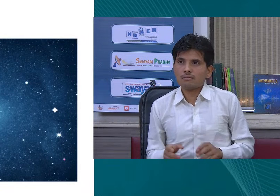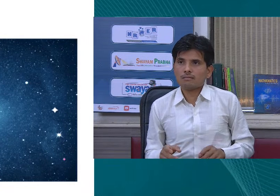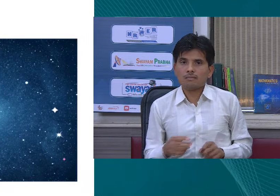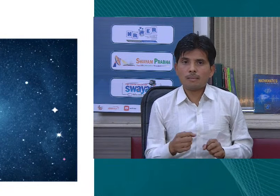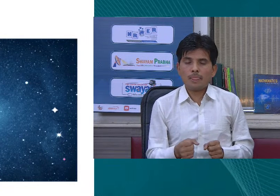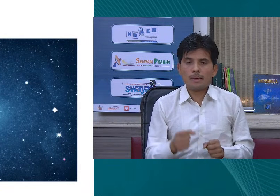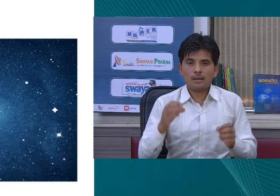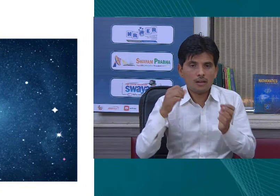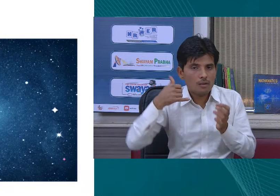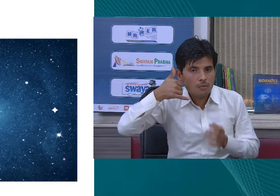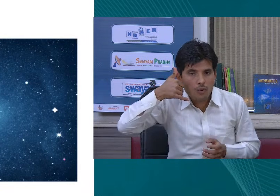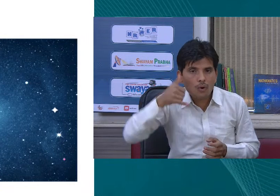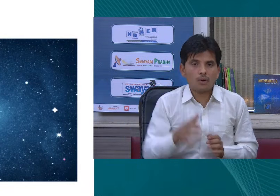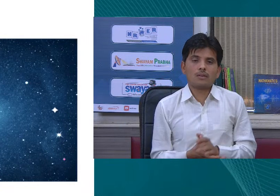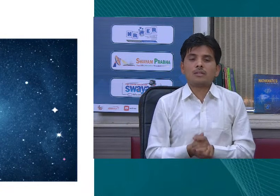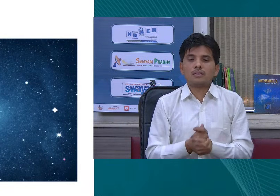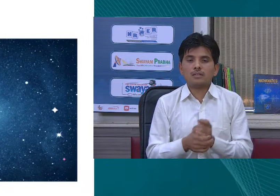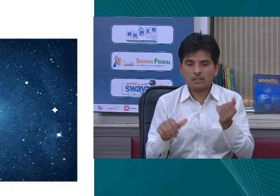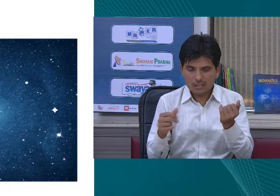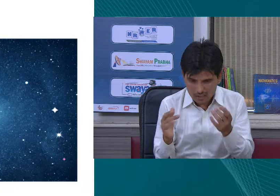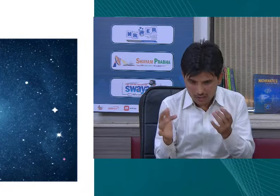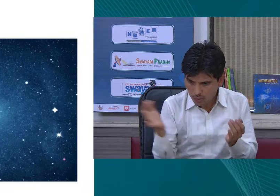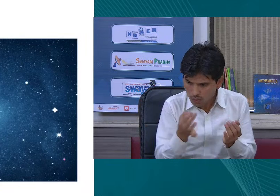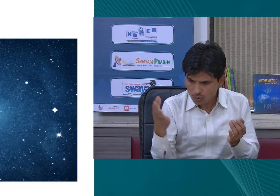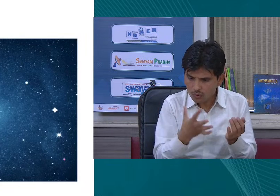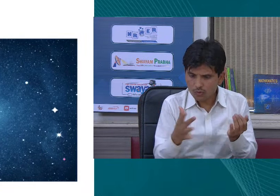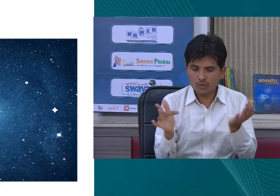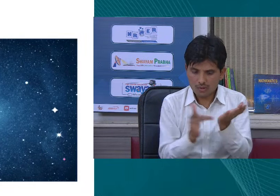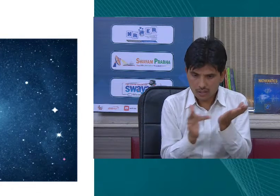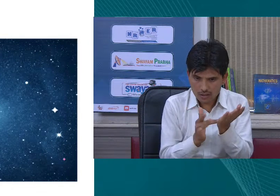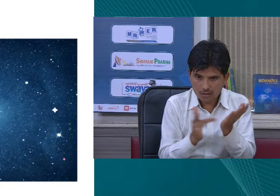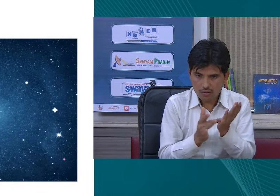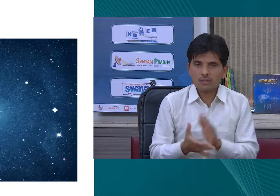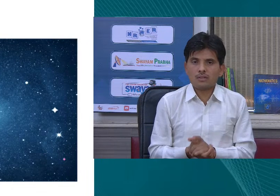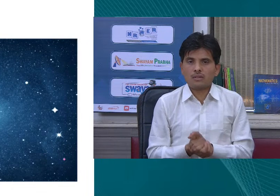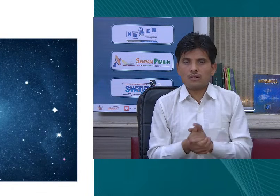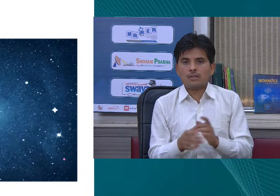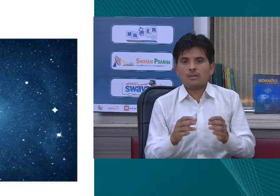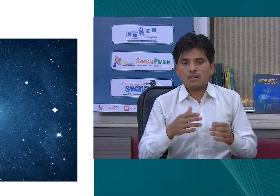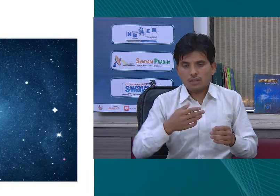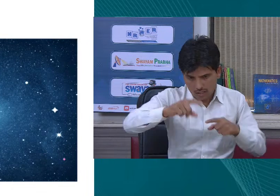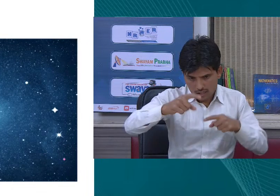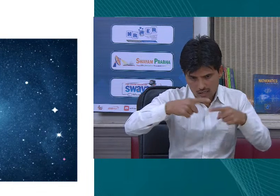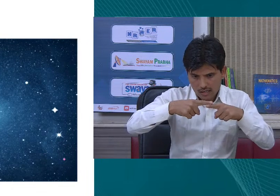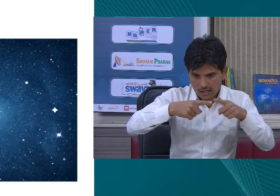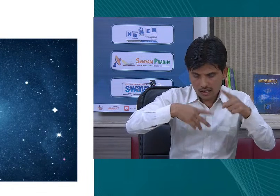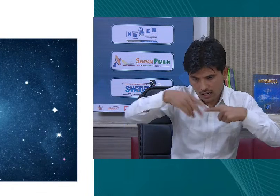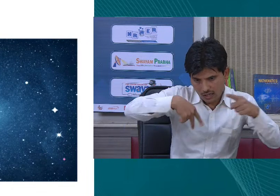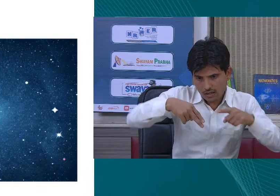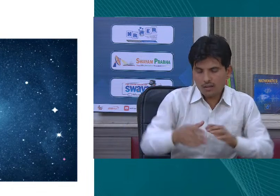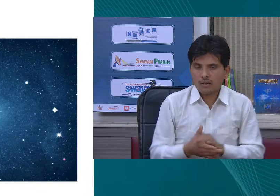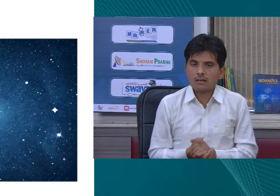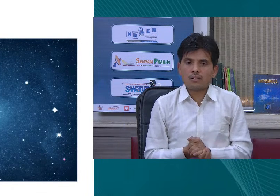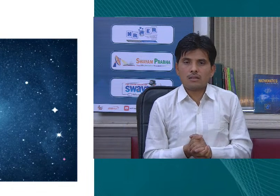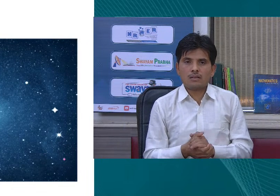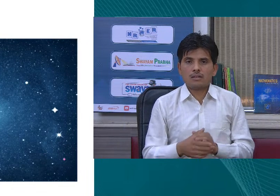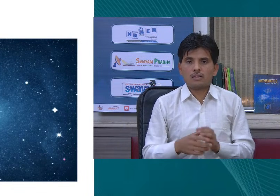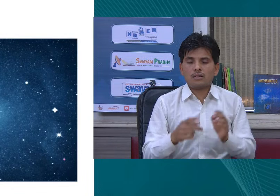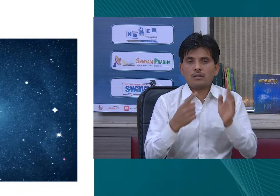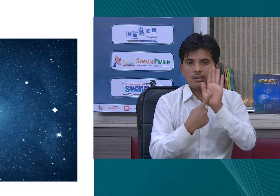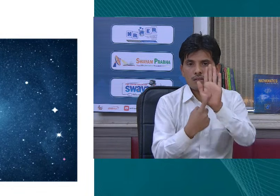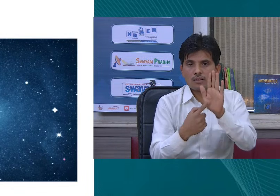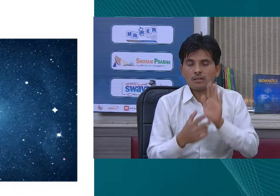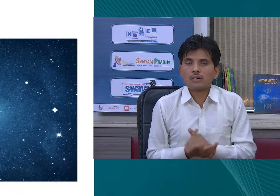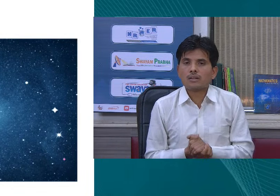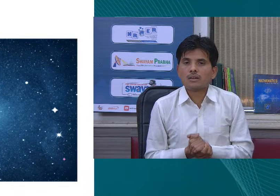got mobiles where it tends to tell us the direction. So the ancient travelers, they would always travel seeing the